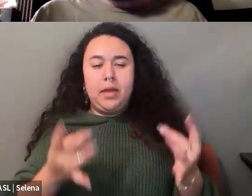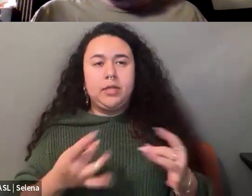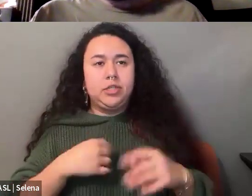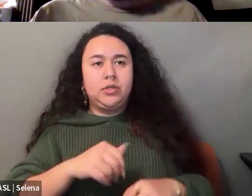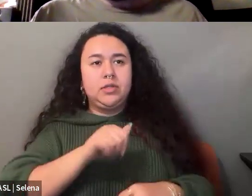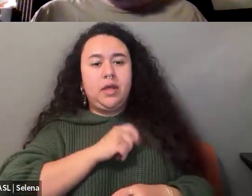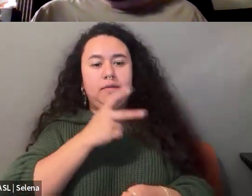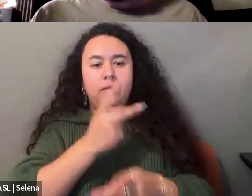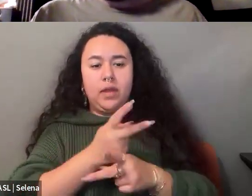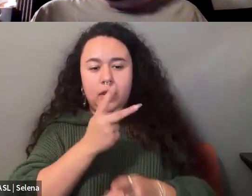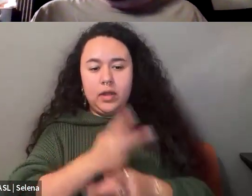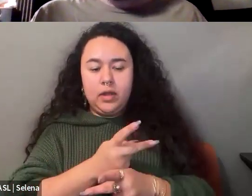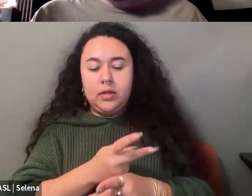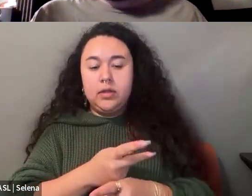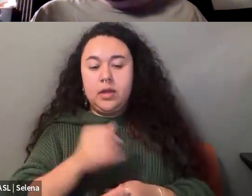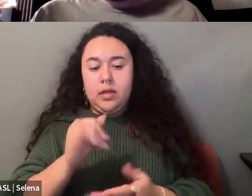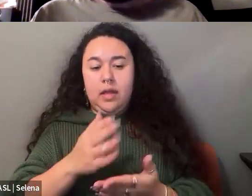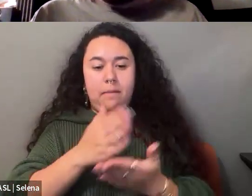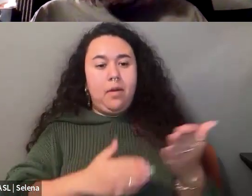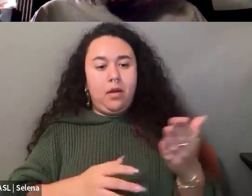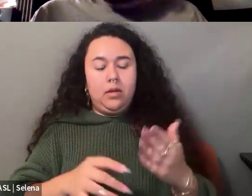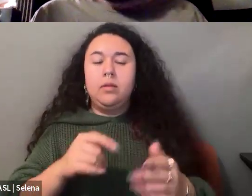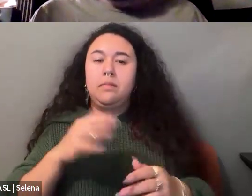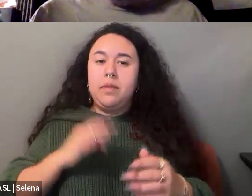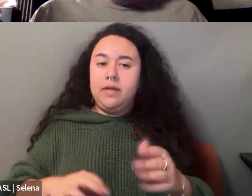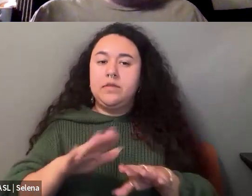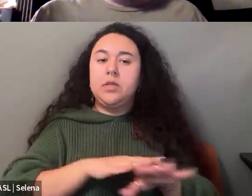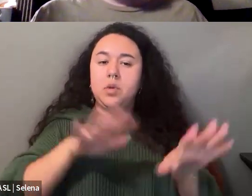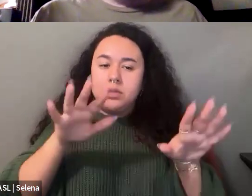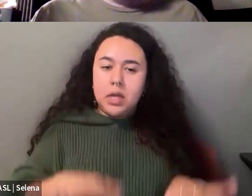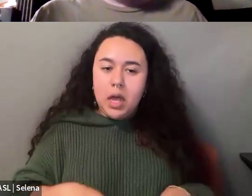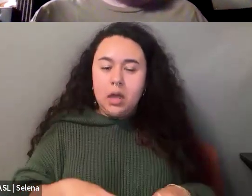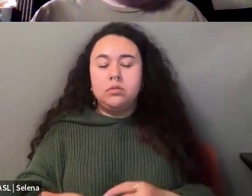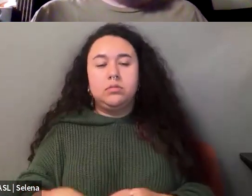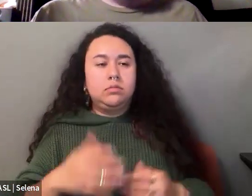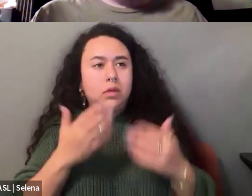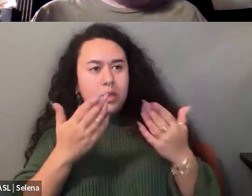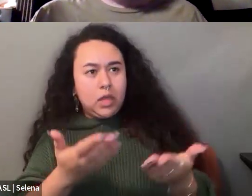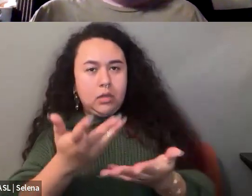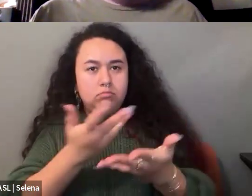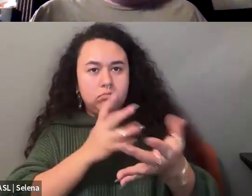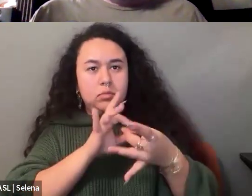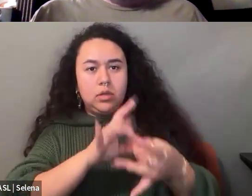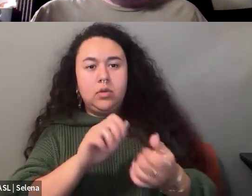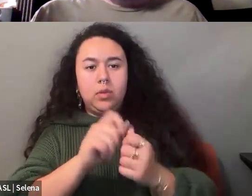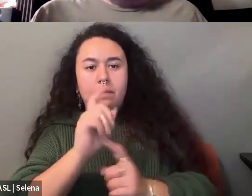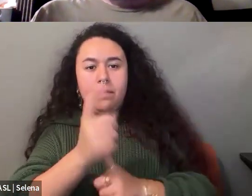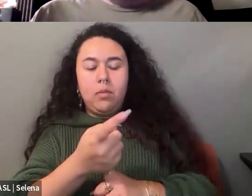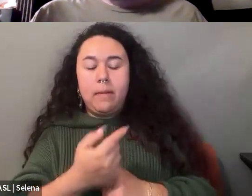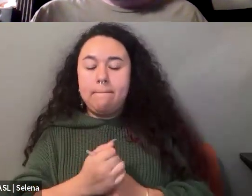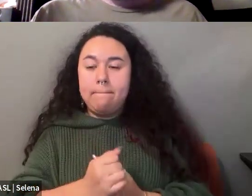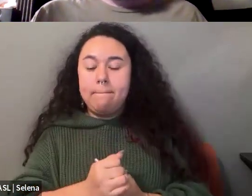Mm. There's like the benefits of slowing down, of being present, and those